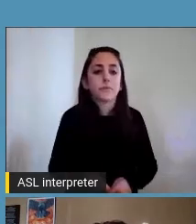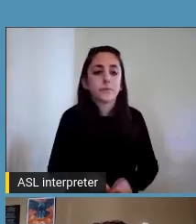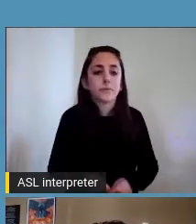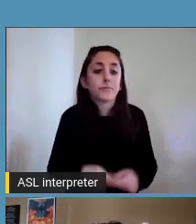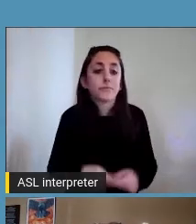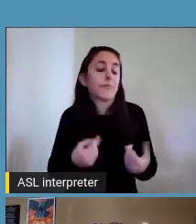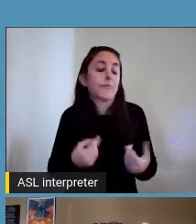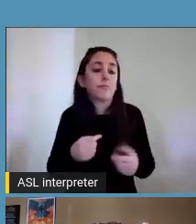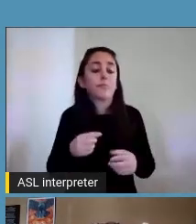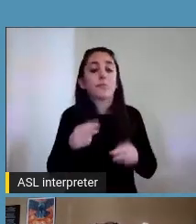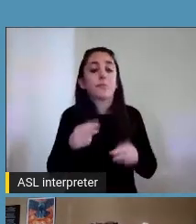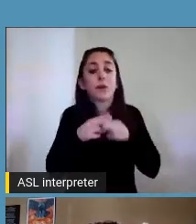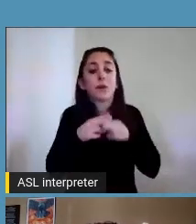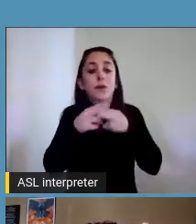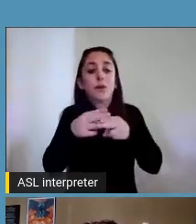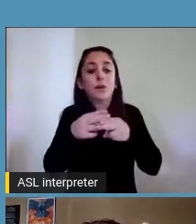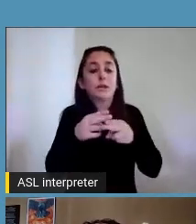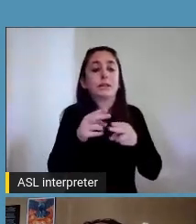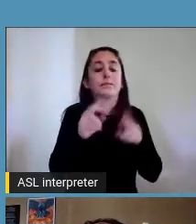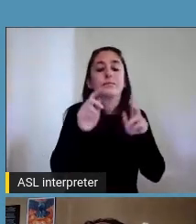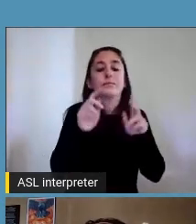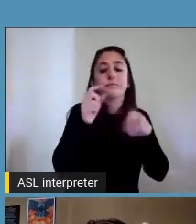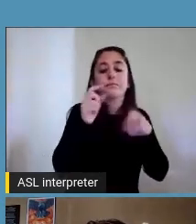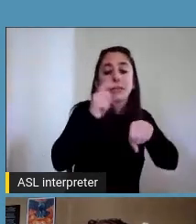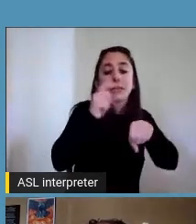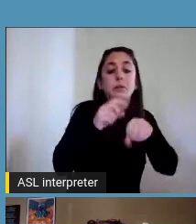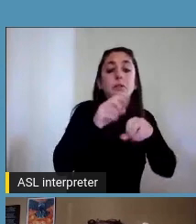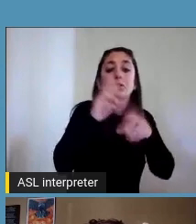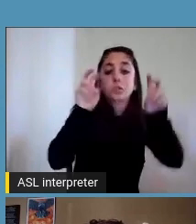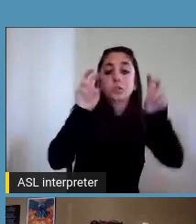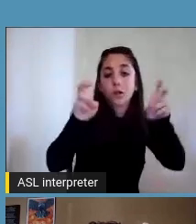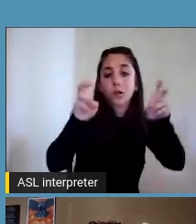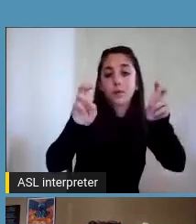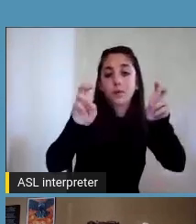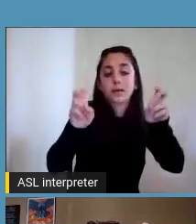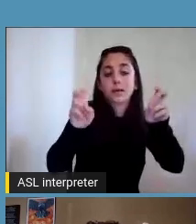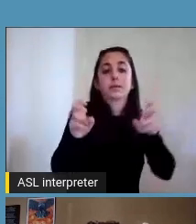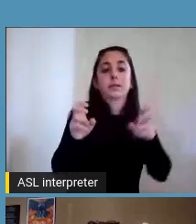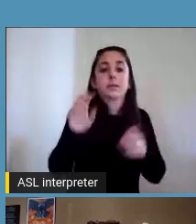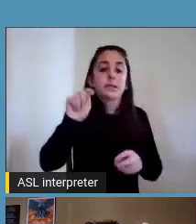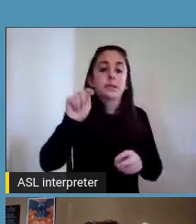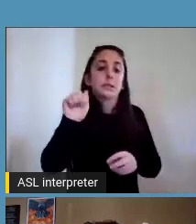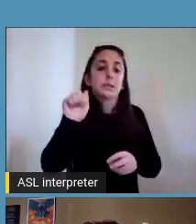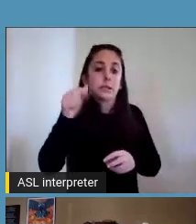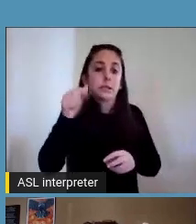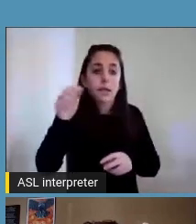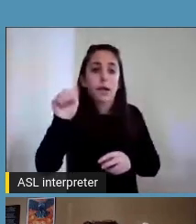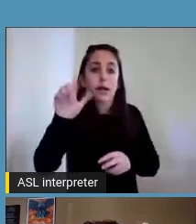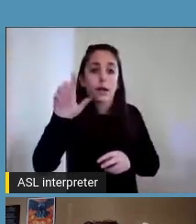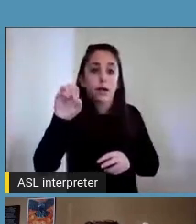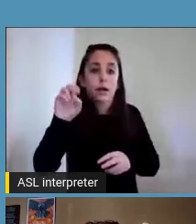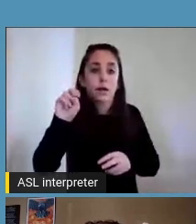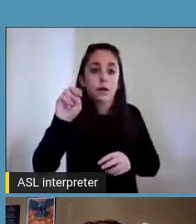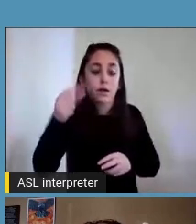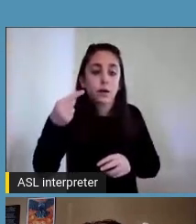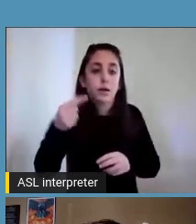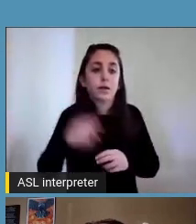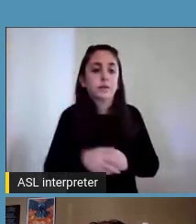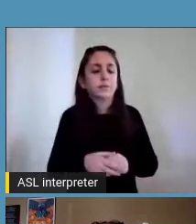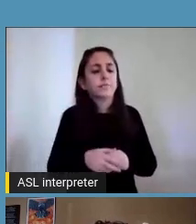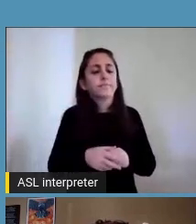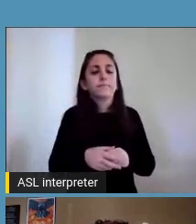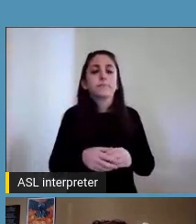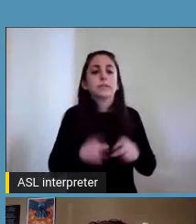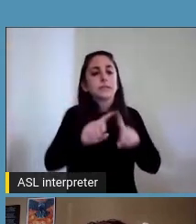tag along because we tagged along to no more may, which is something that quite a few organizations